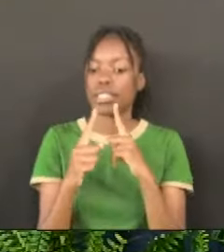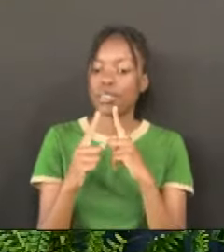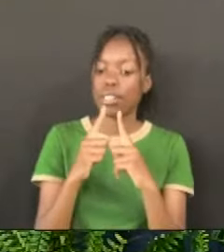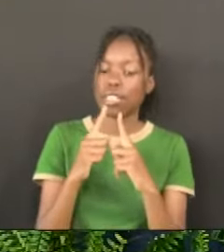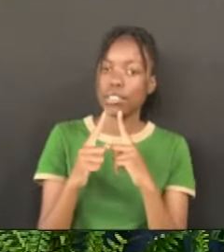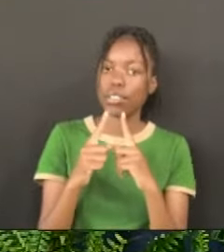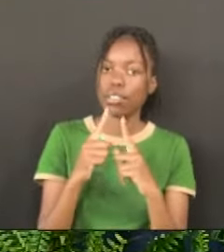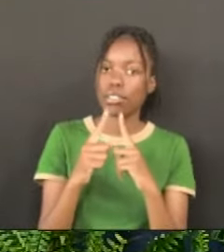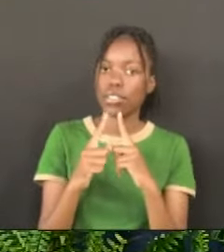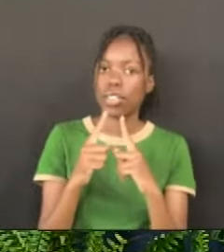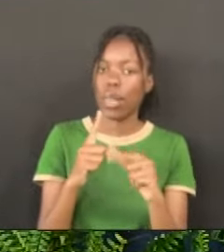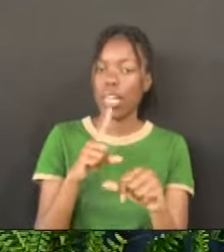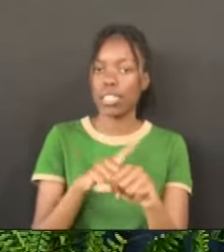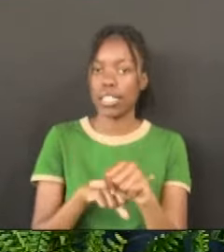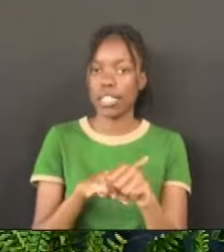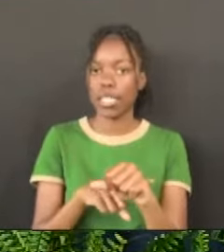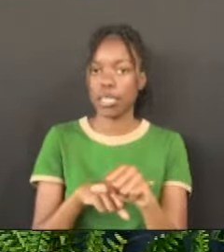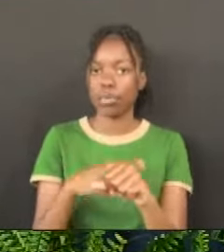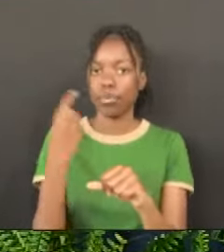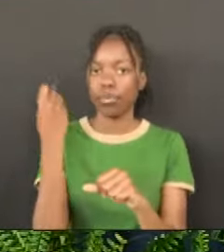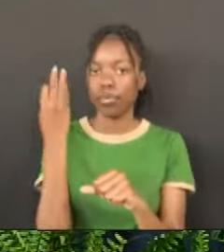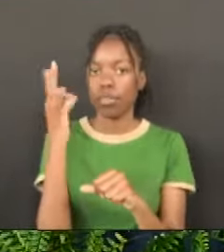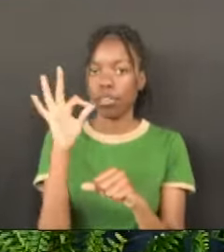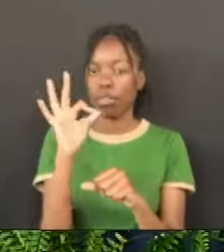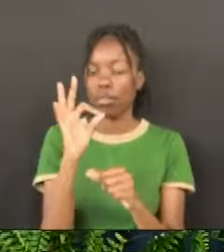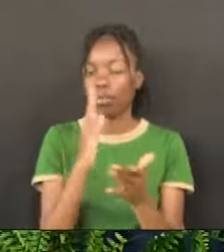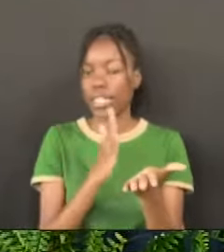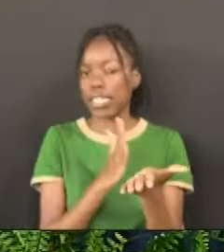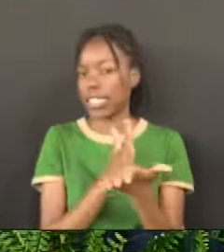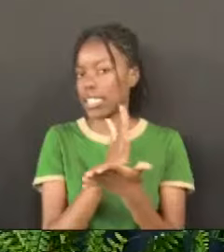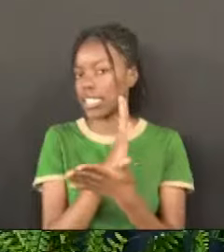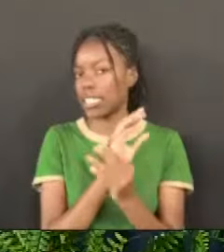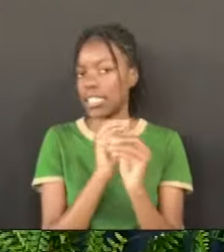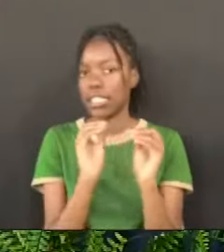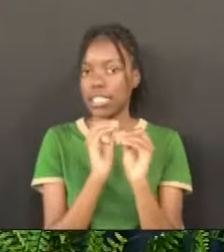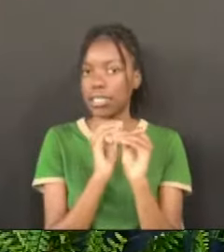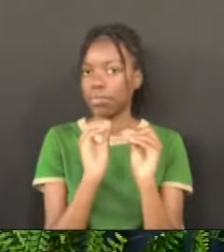a time of uncertainty,